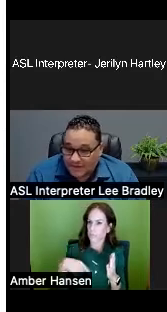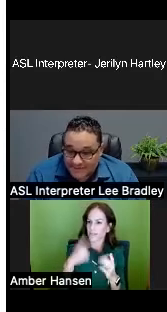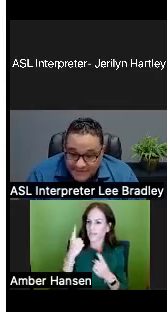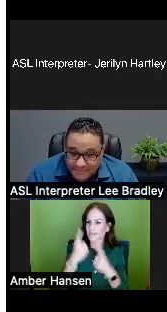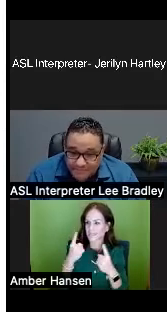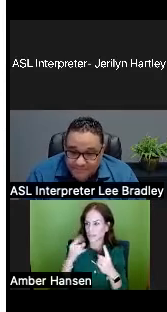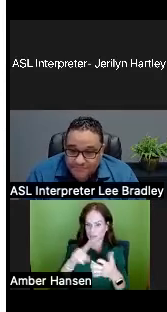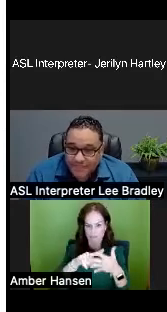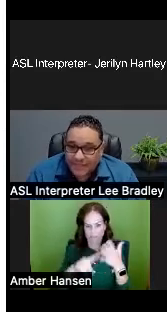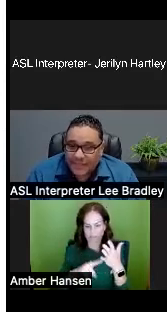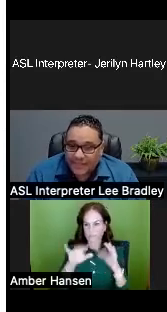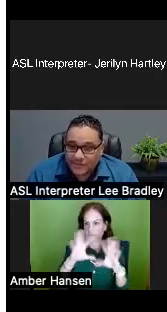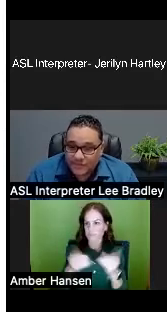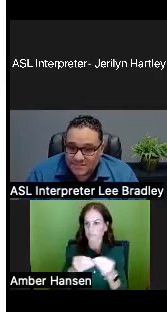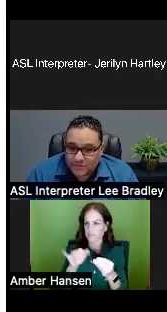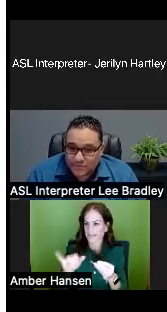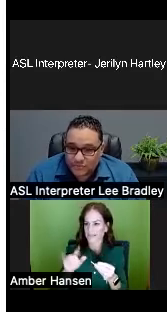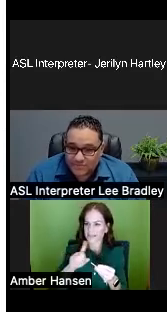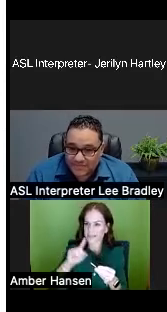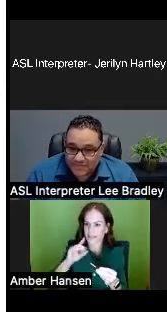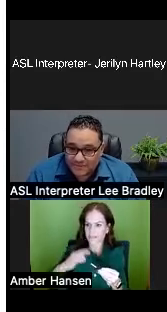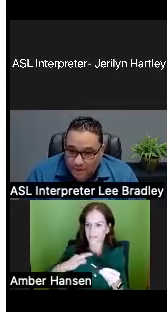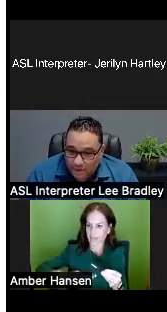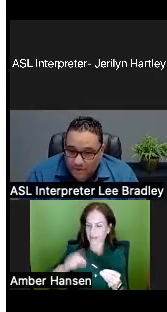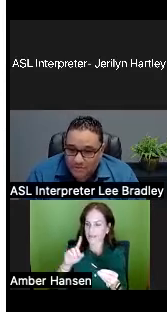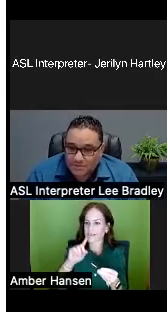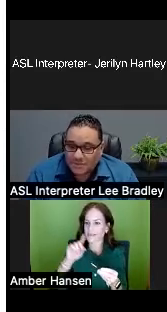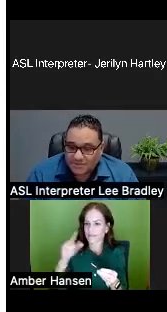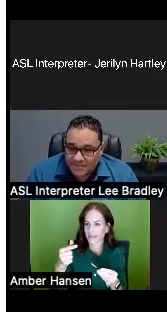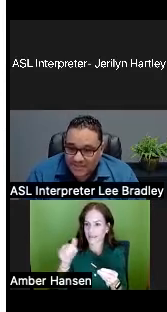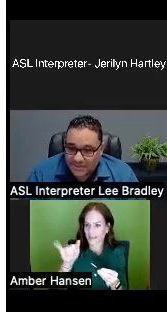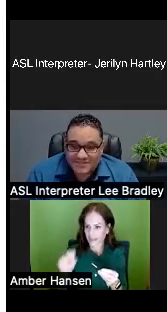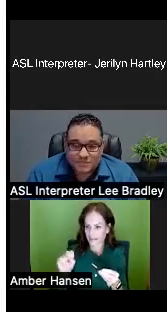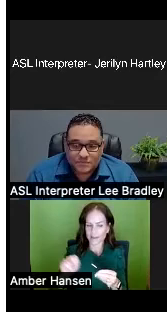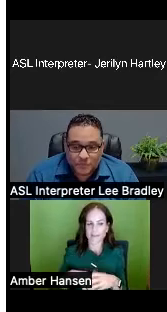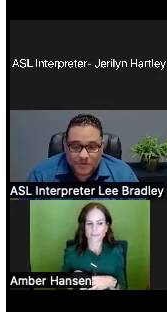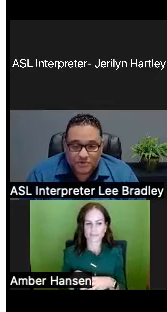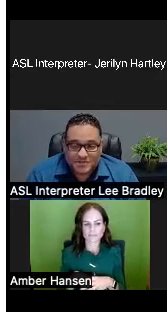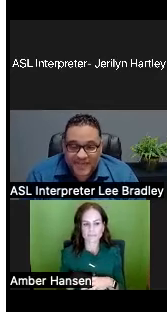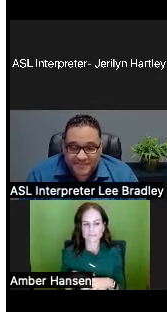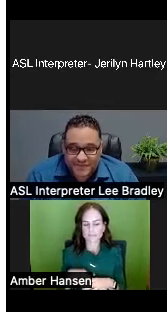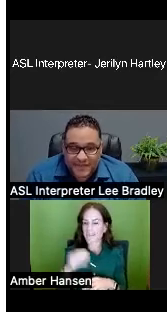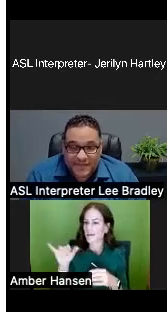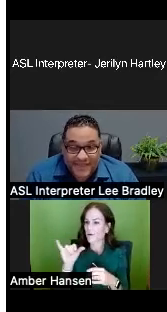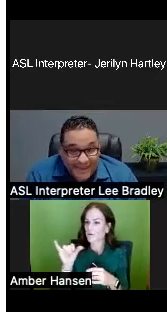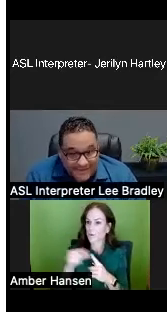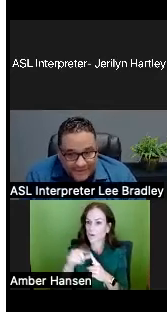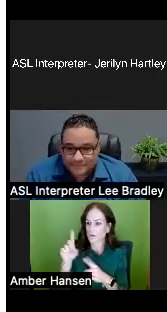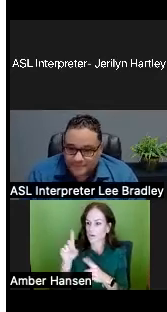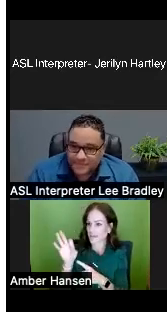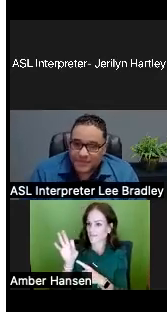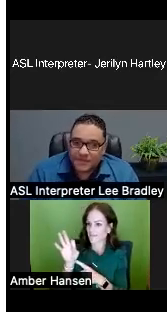of identity. And we consider those things all together as what we call deaf